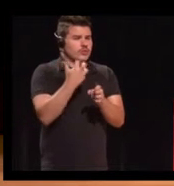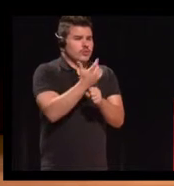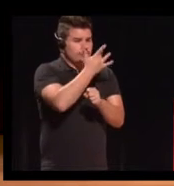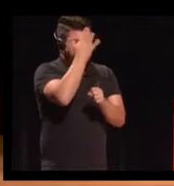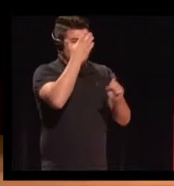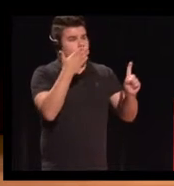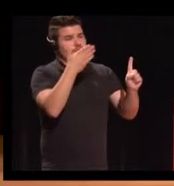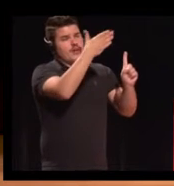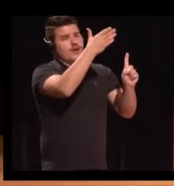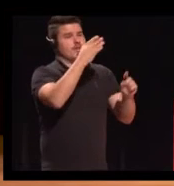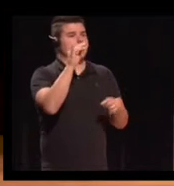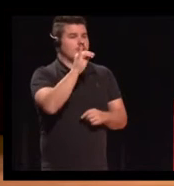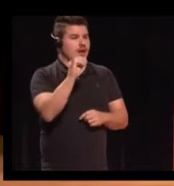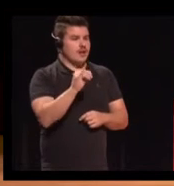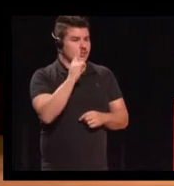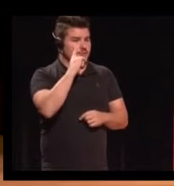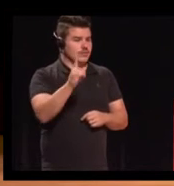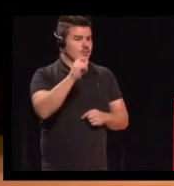Louvre in Paris.